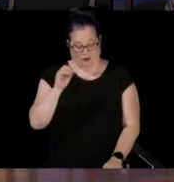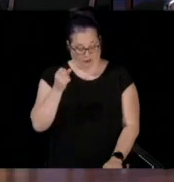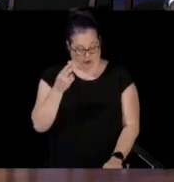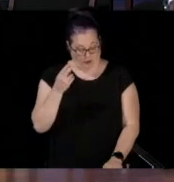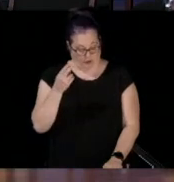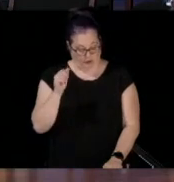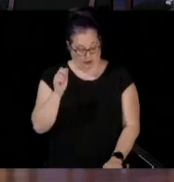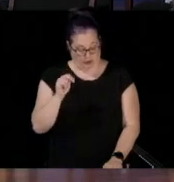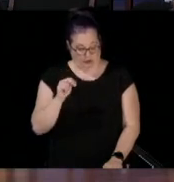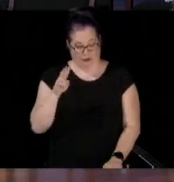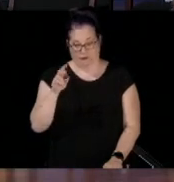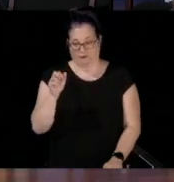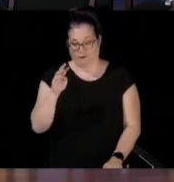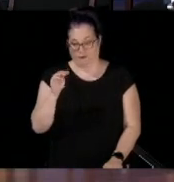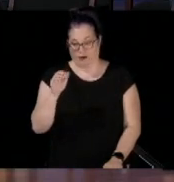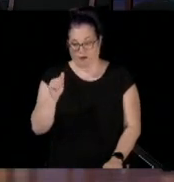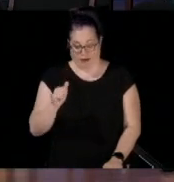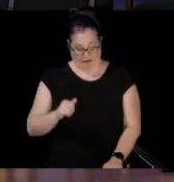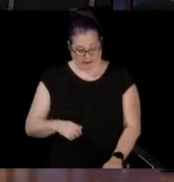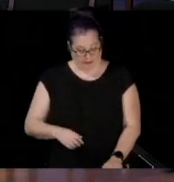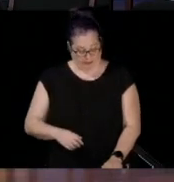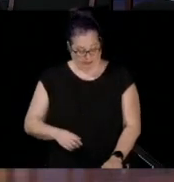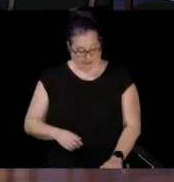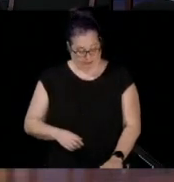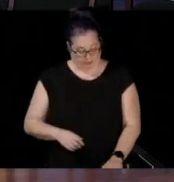Roshan Varma.